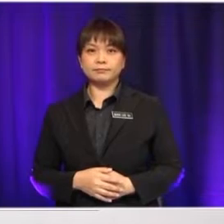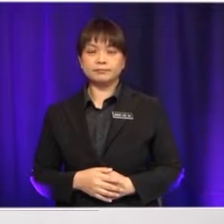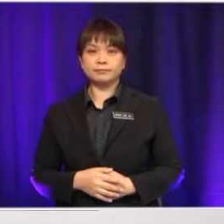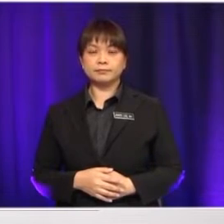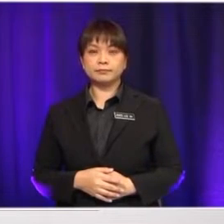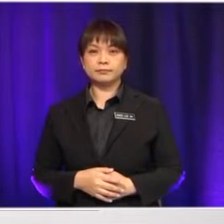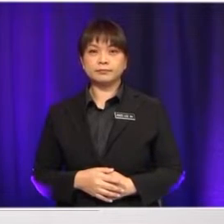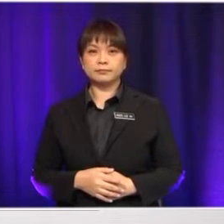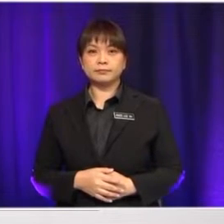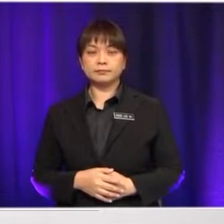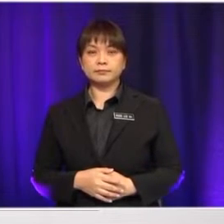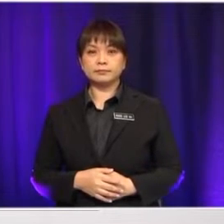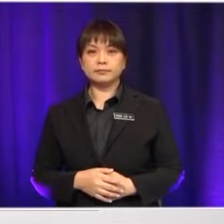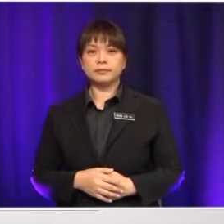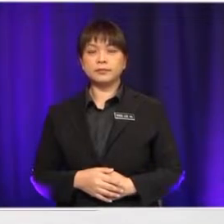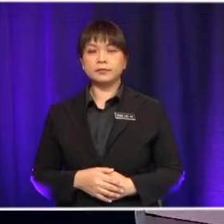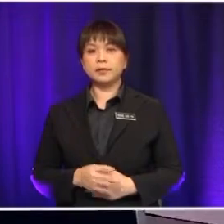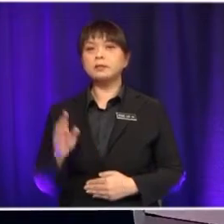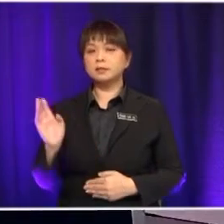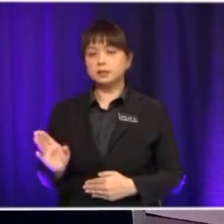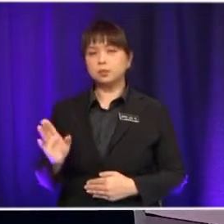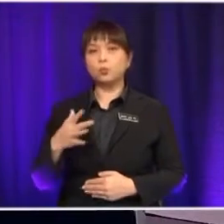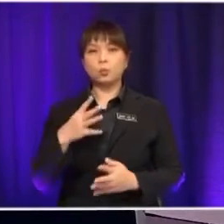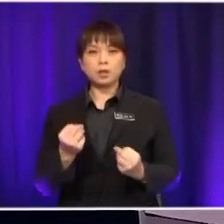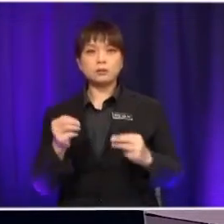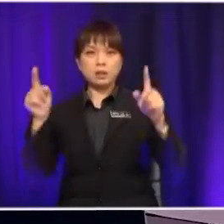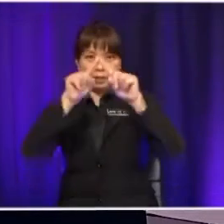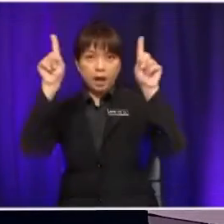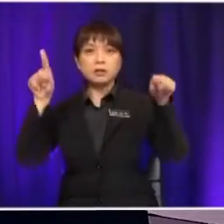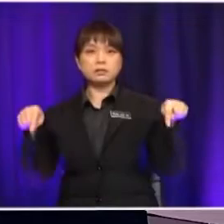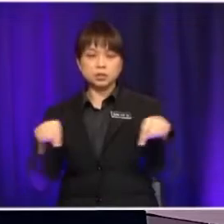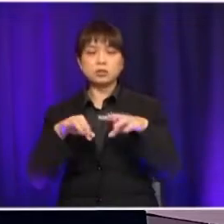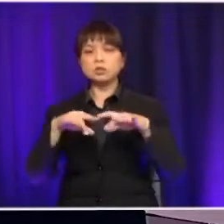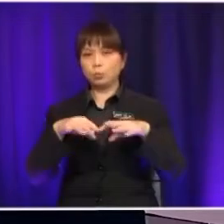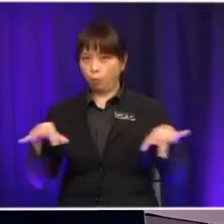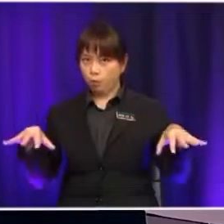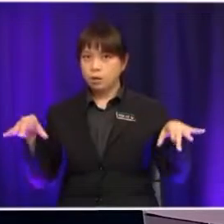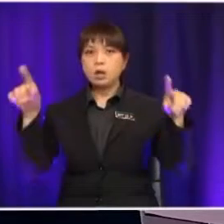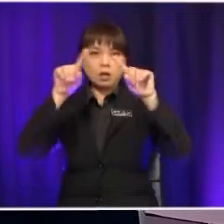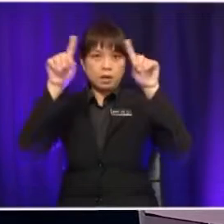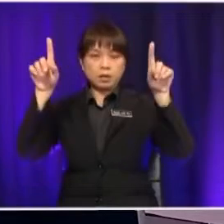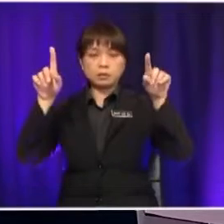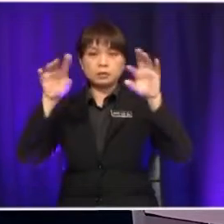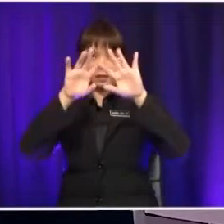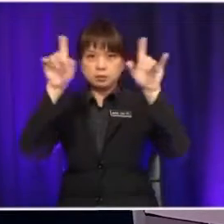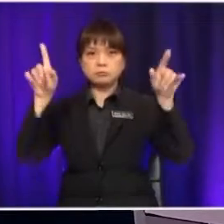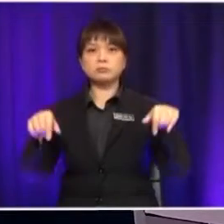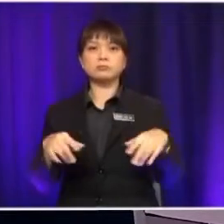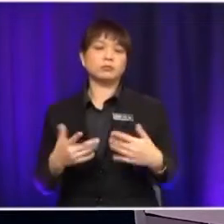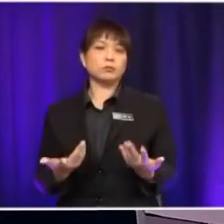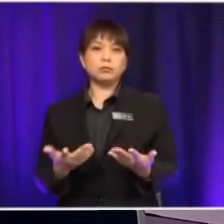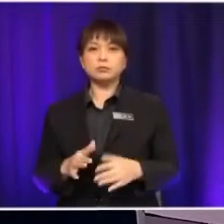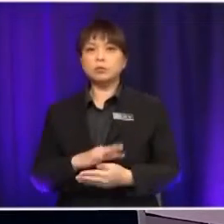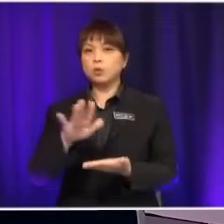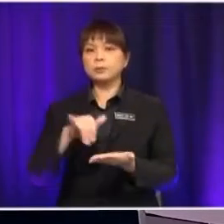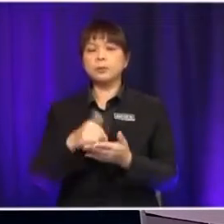he prefer a larger keyboard and then a larger screen. Yeah, okay, yeah. Because all this is according to your own preference, right? Correct.